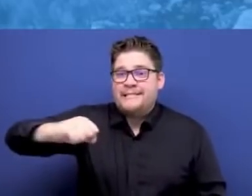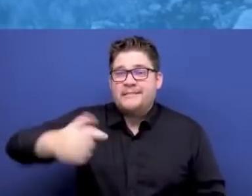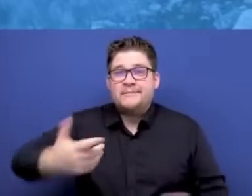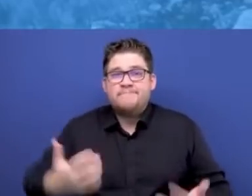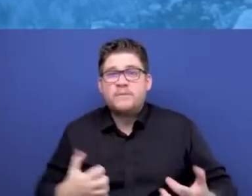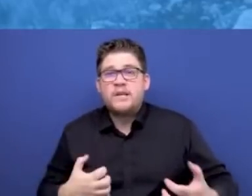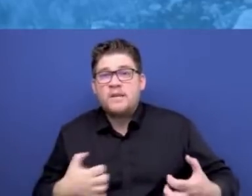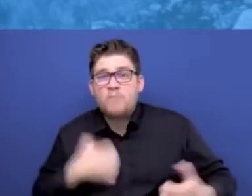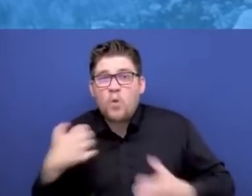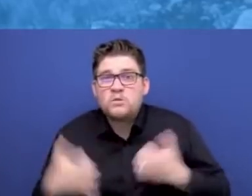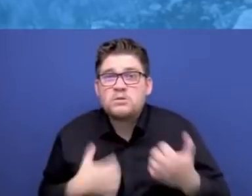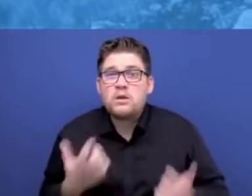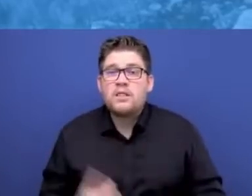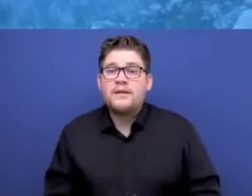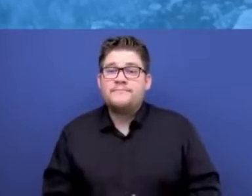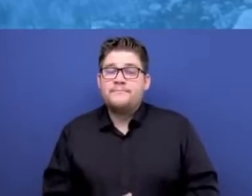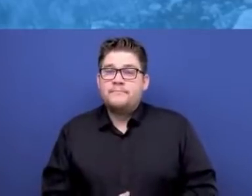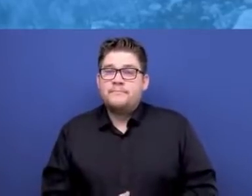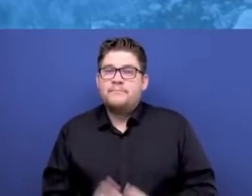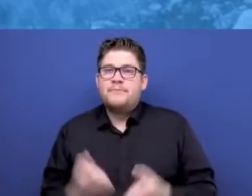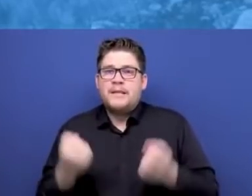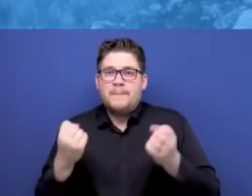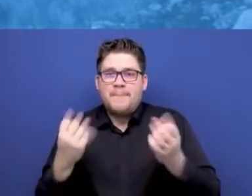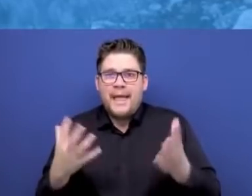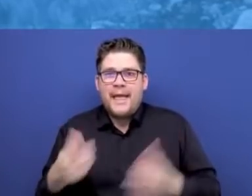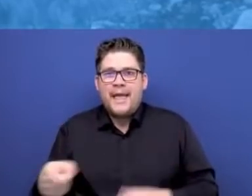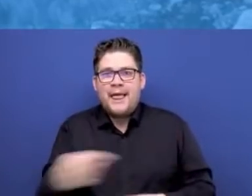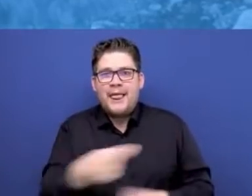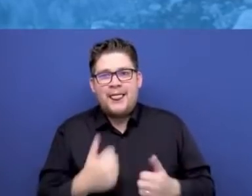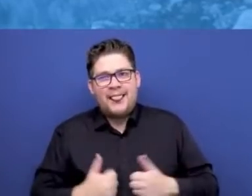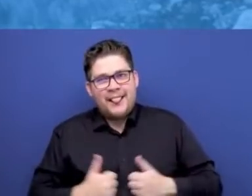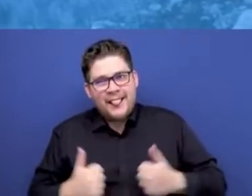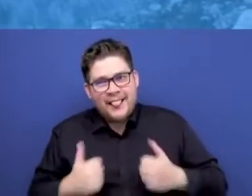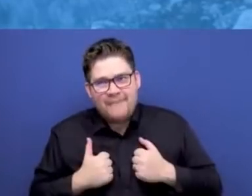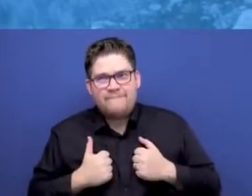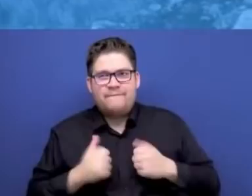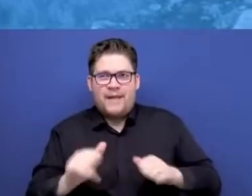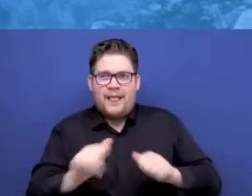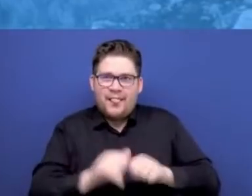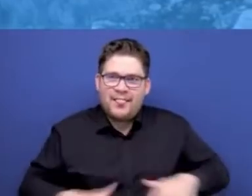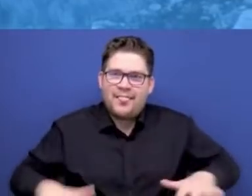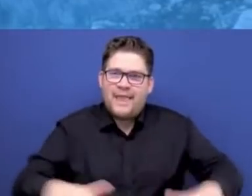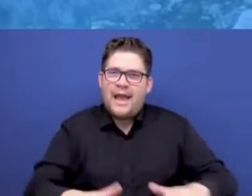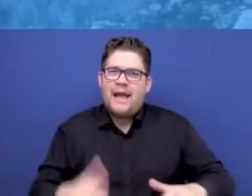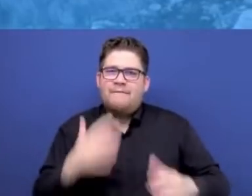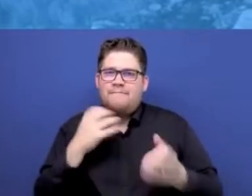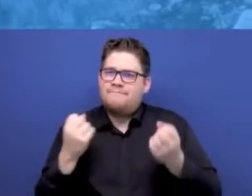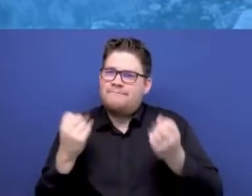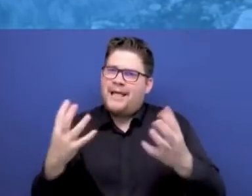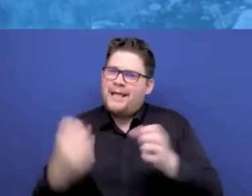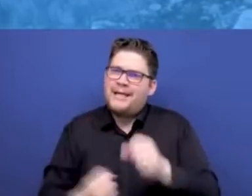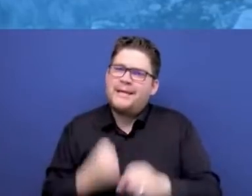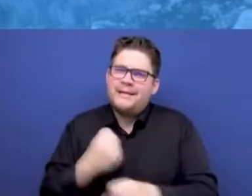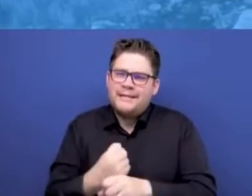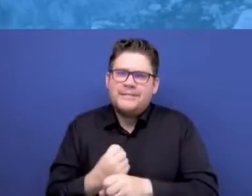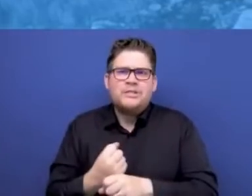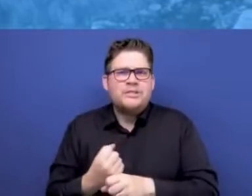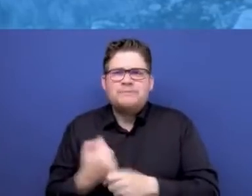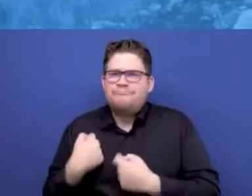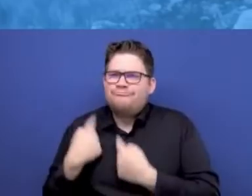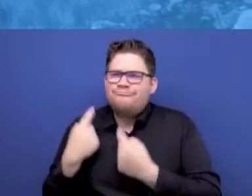on the land in these rural areas that feel a real need to stay back and defend their